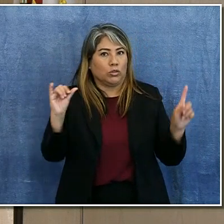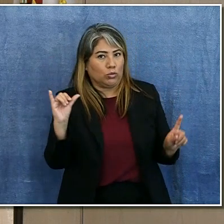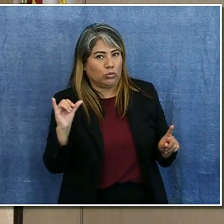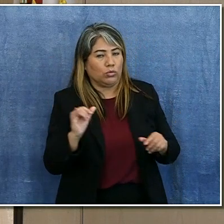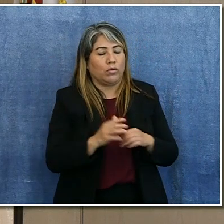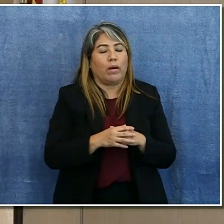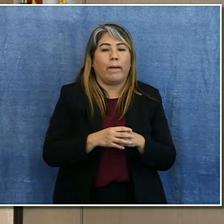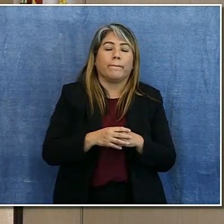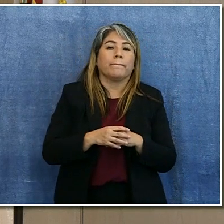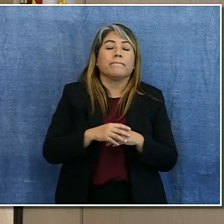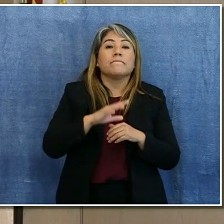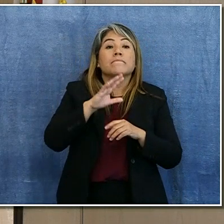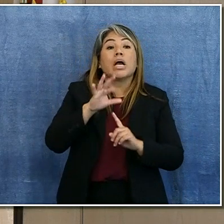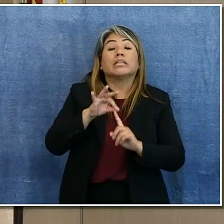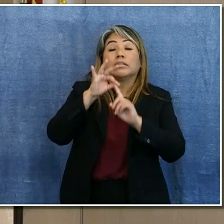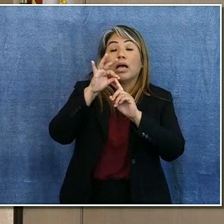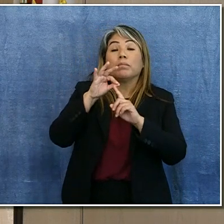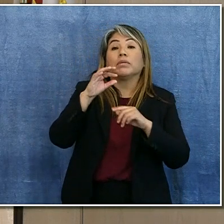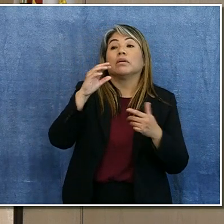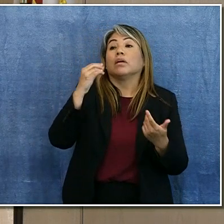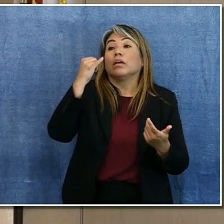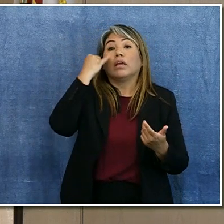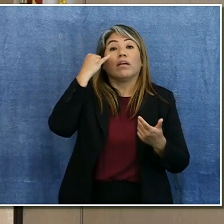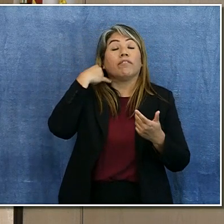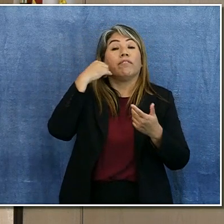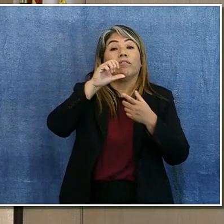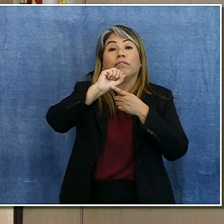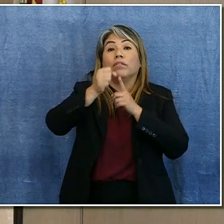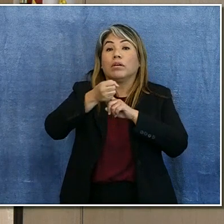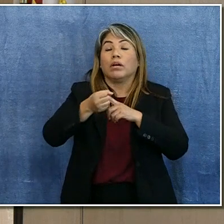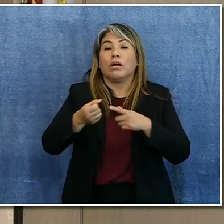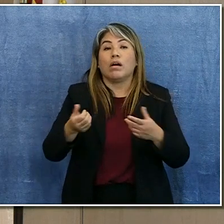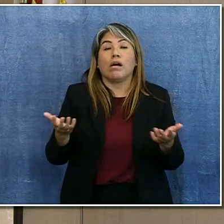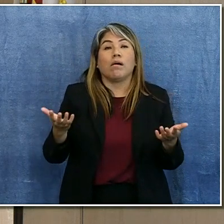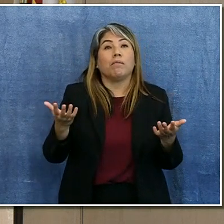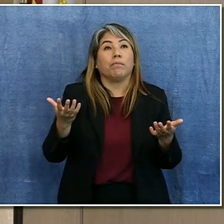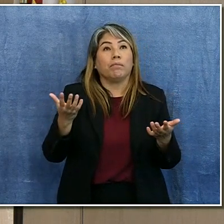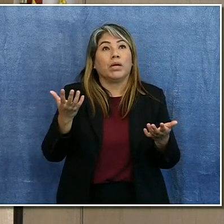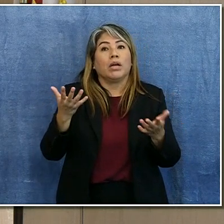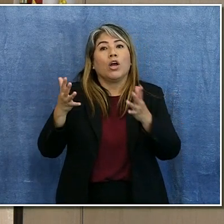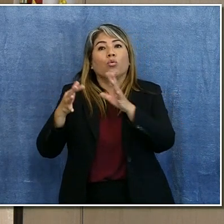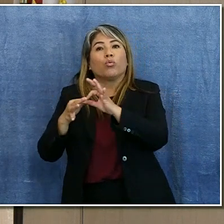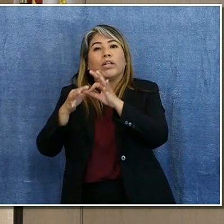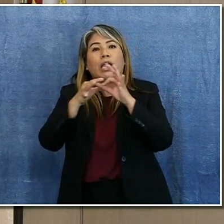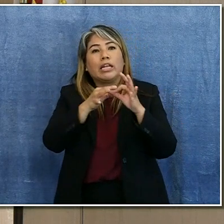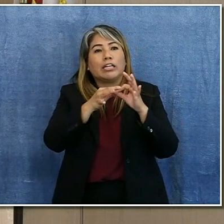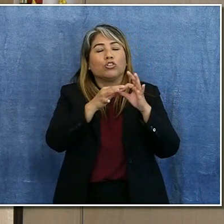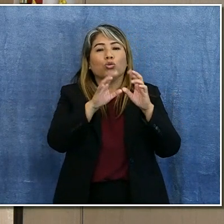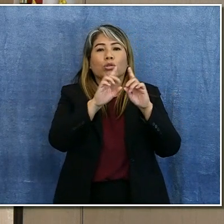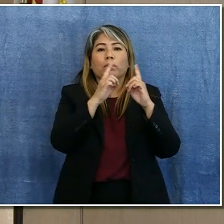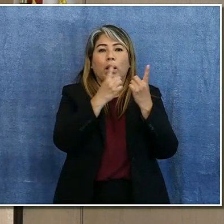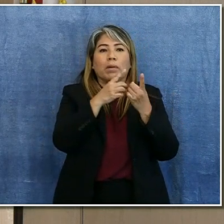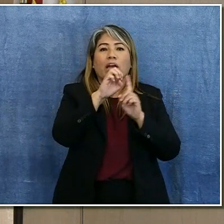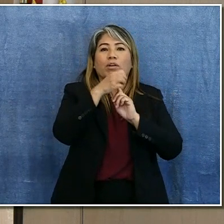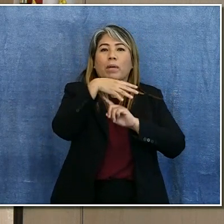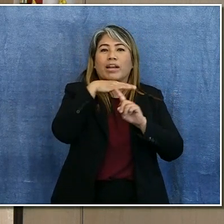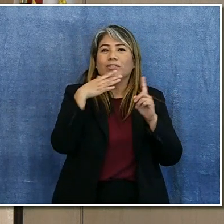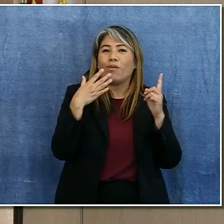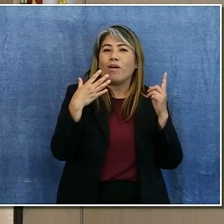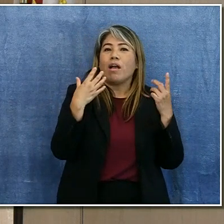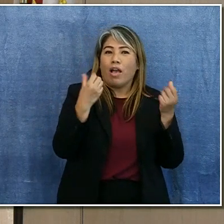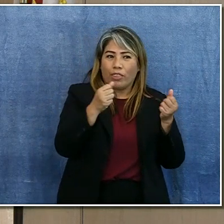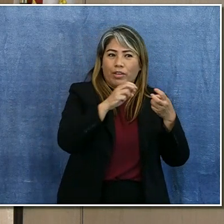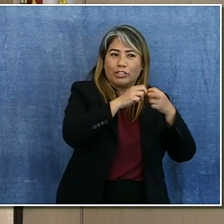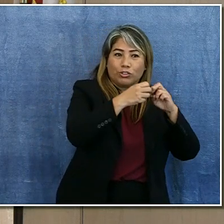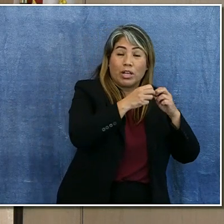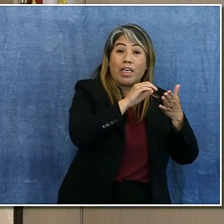distancing. Except where there's a situation that's related to Department of Environmental Health issues